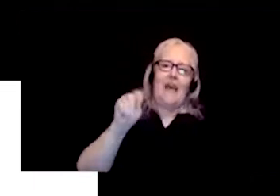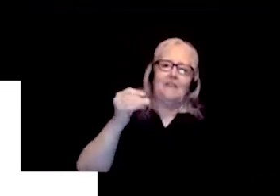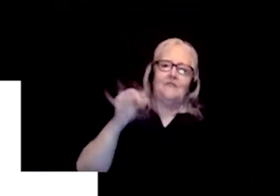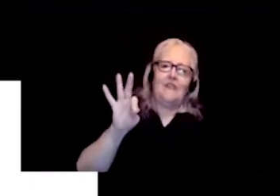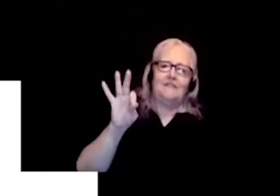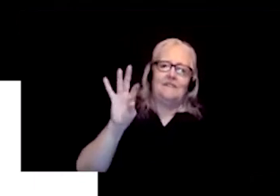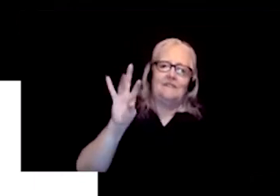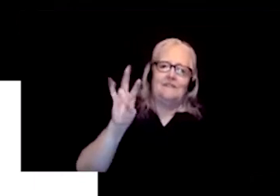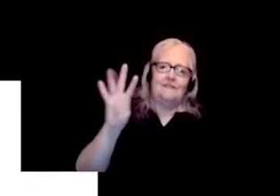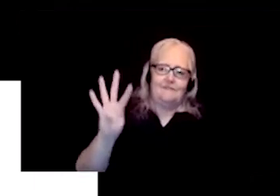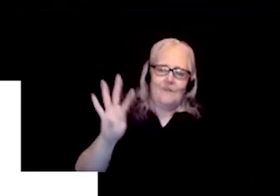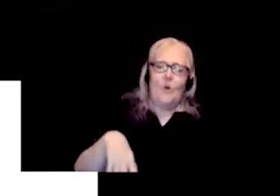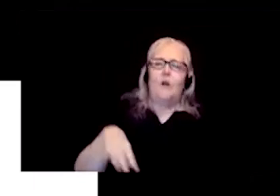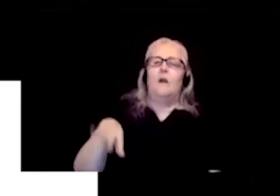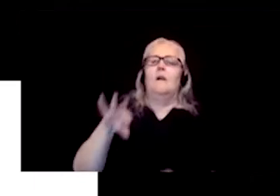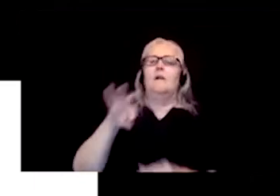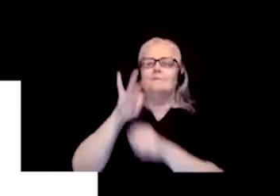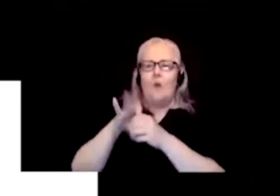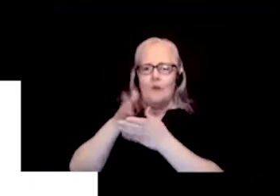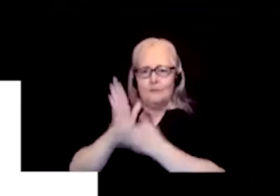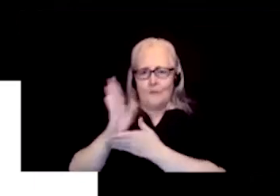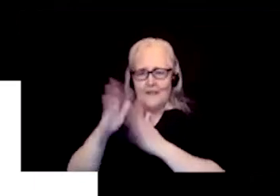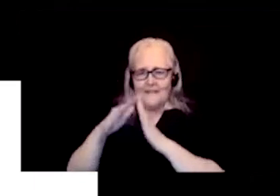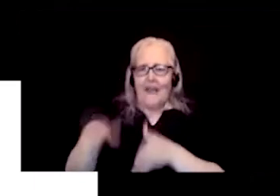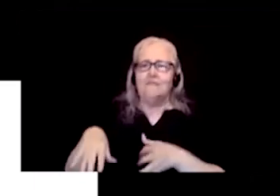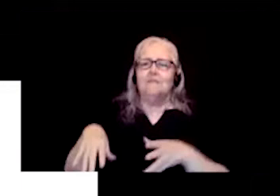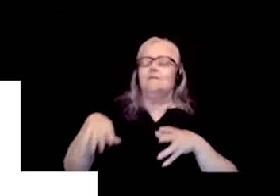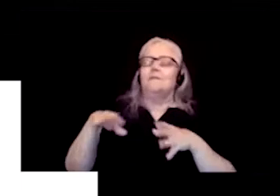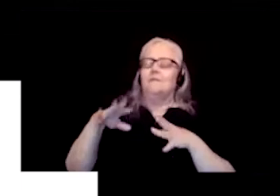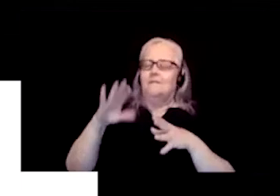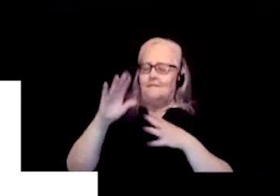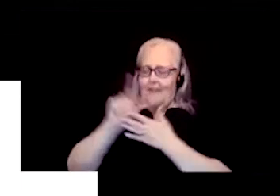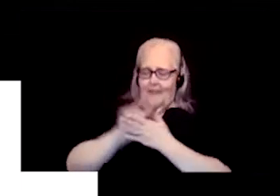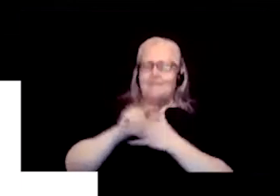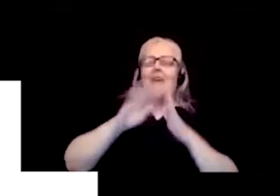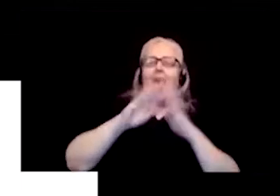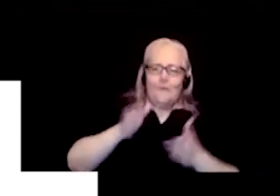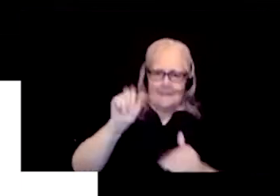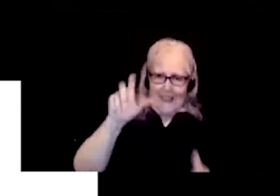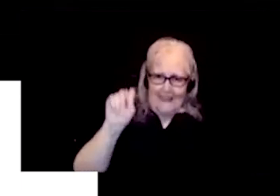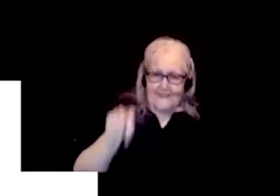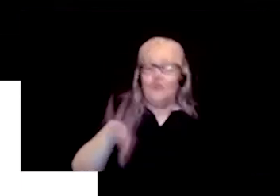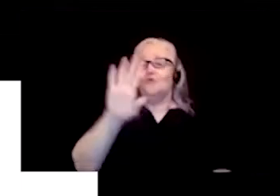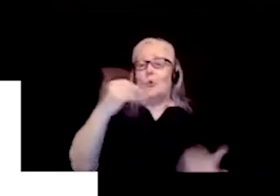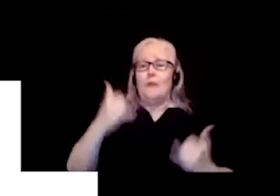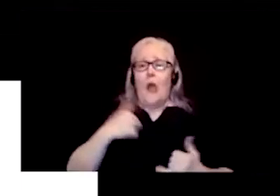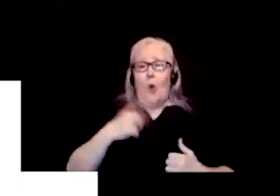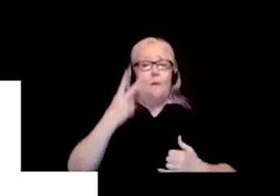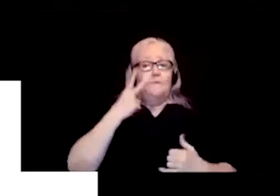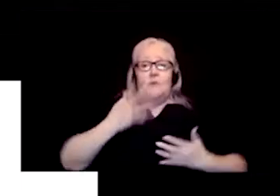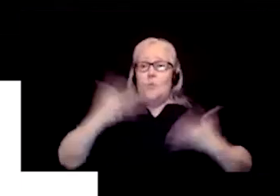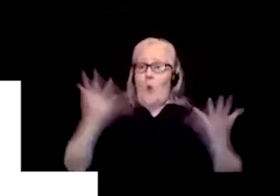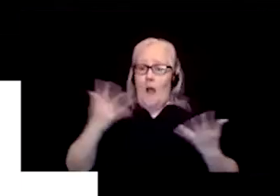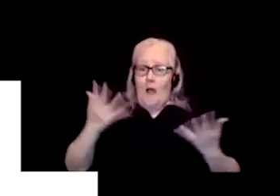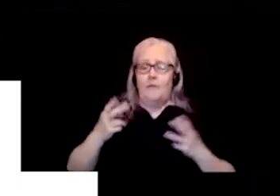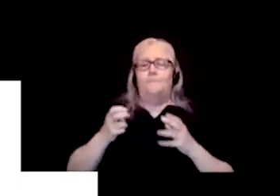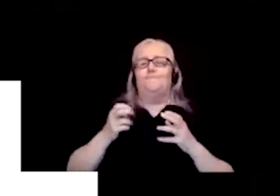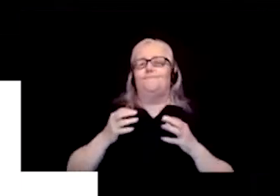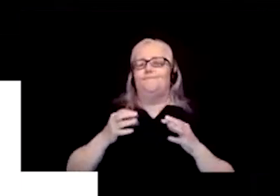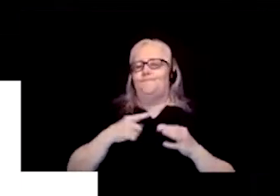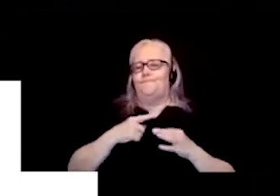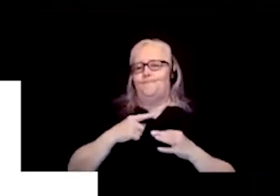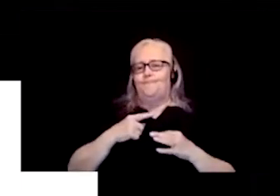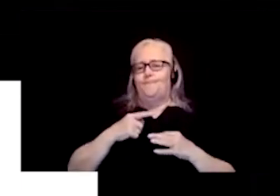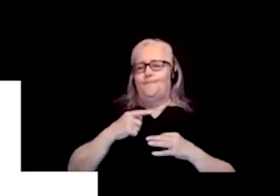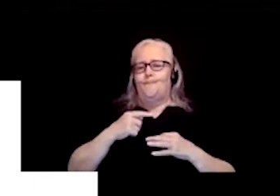cetera, right? Well, what we have seen now is a court that basically